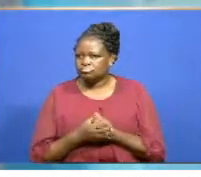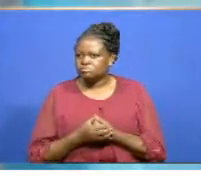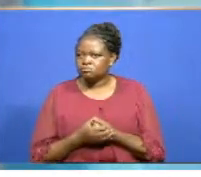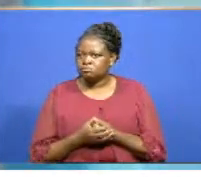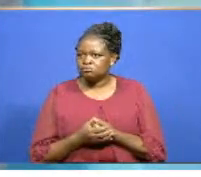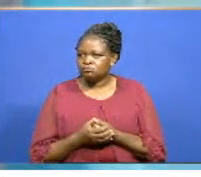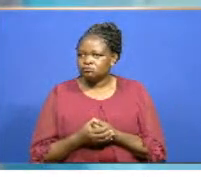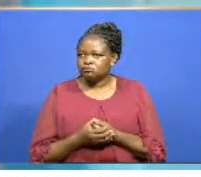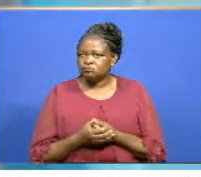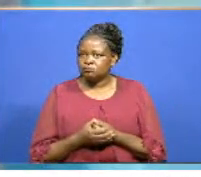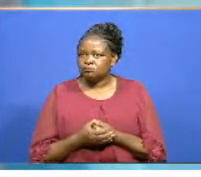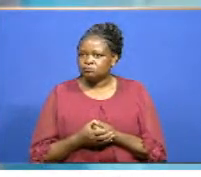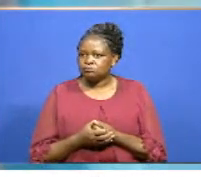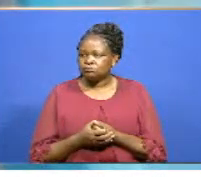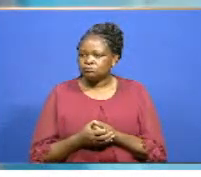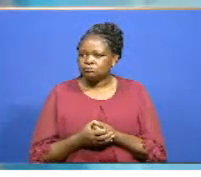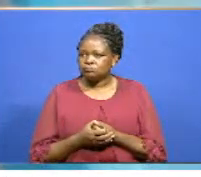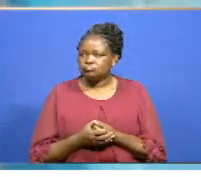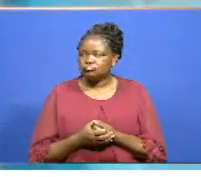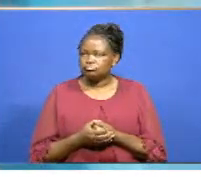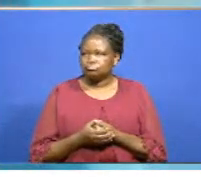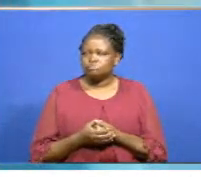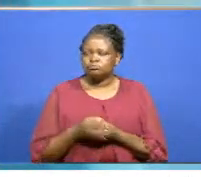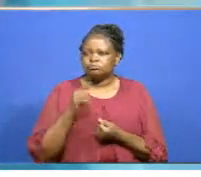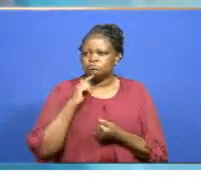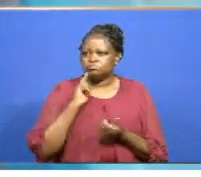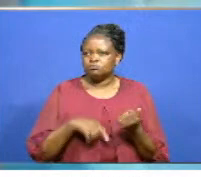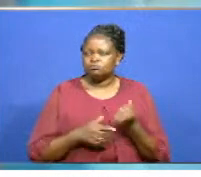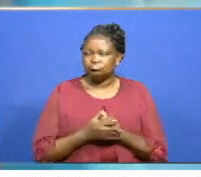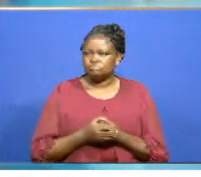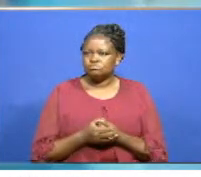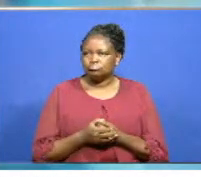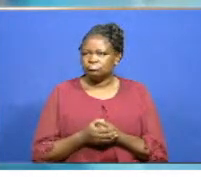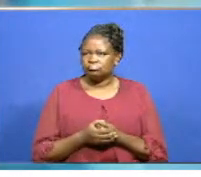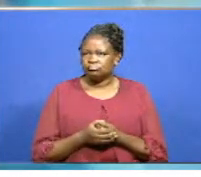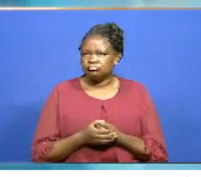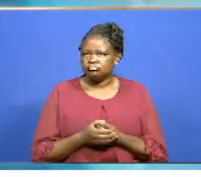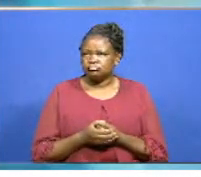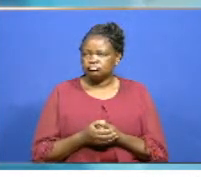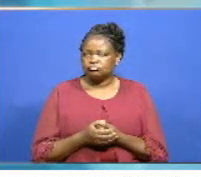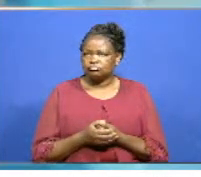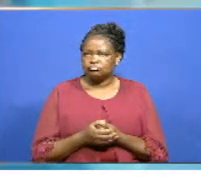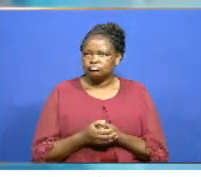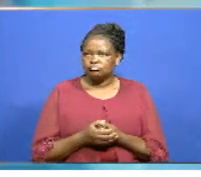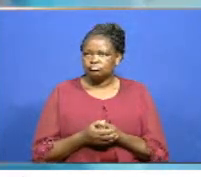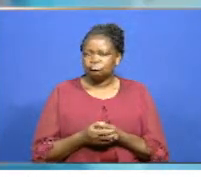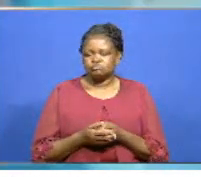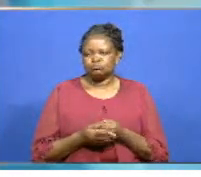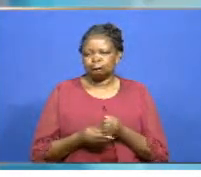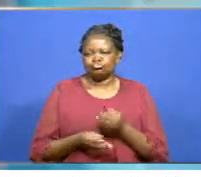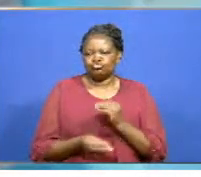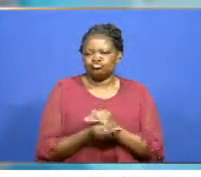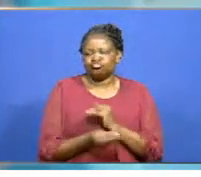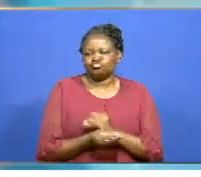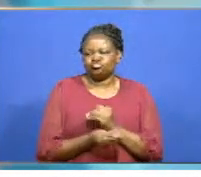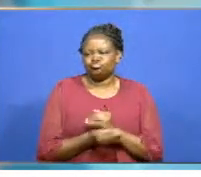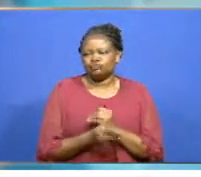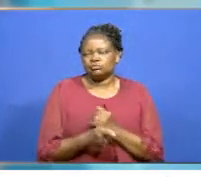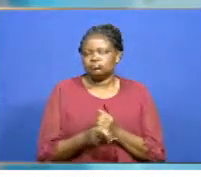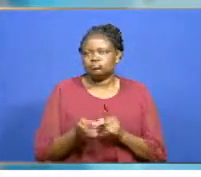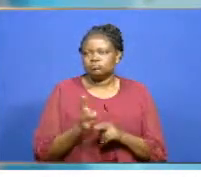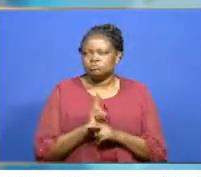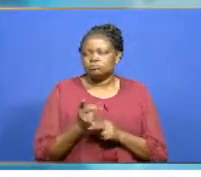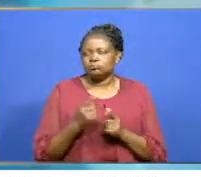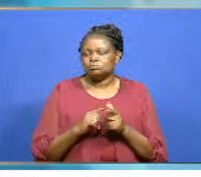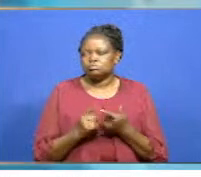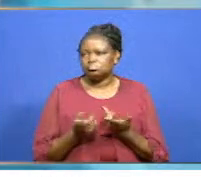they say, I've heard it in Western, they are using the word humina sindu, you know, press something. And that's being used